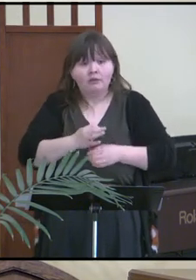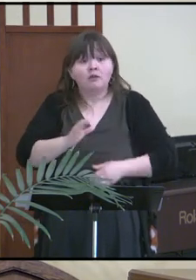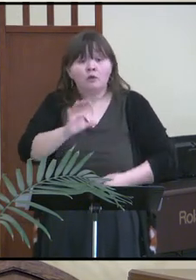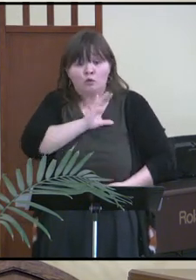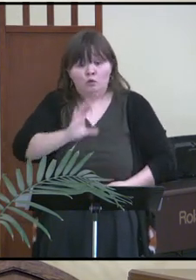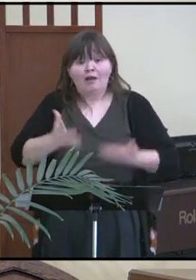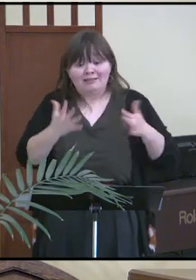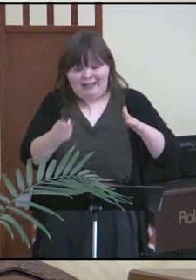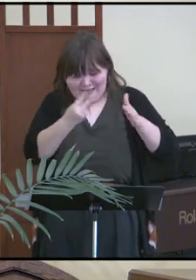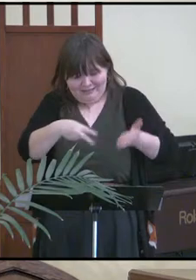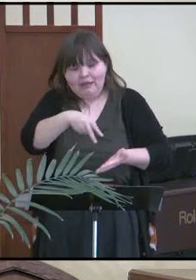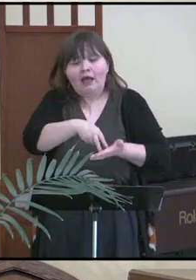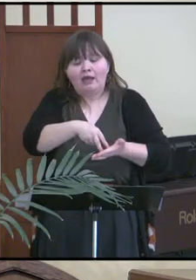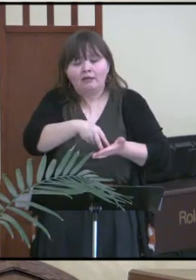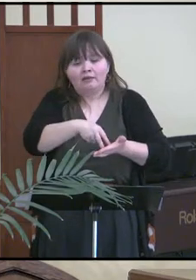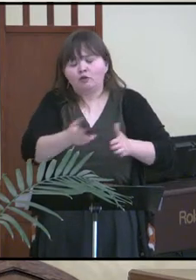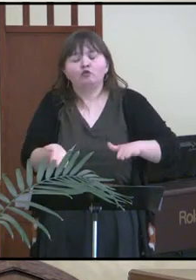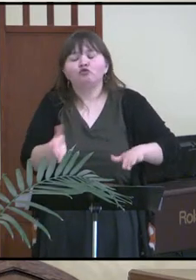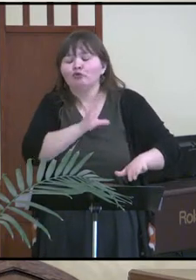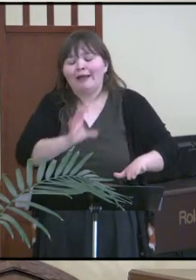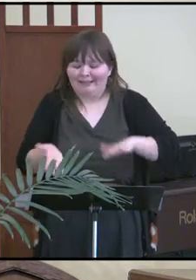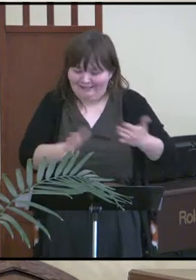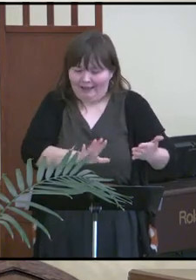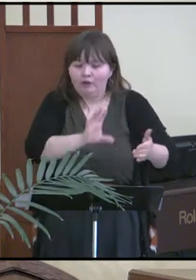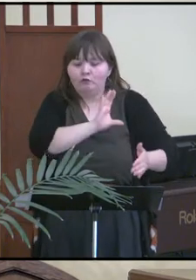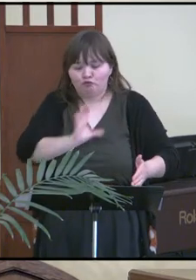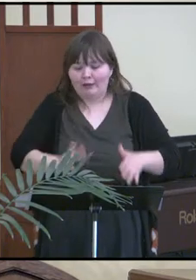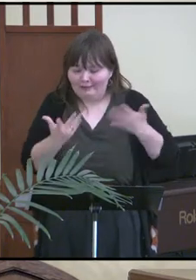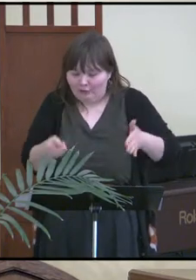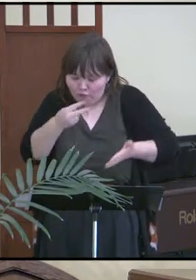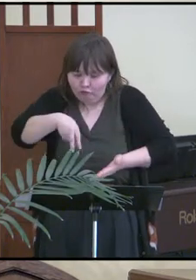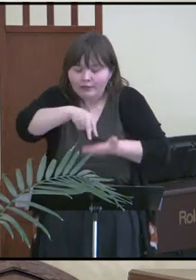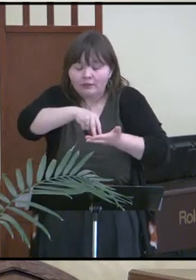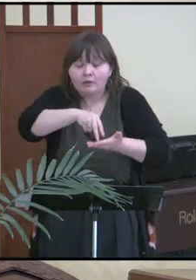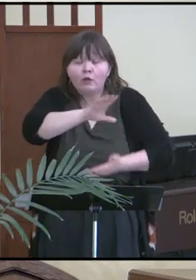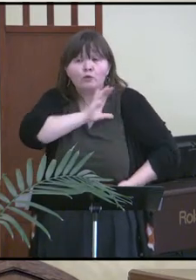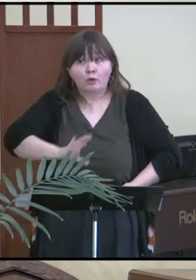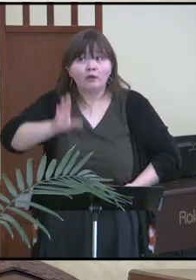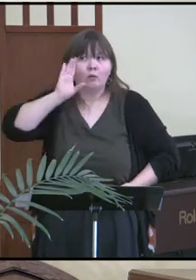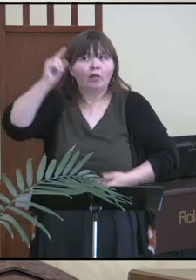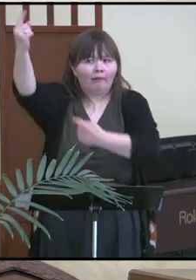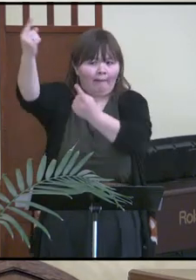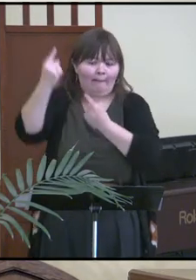Christ has died. Christ is risen. Christ will come again.